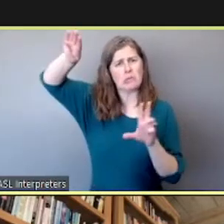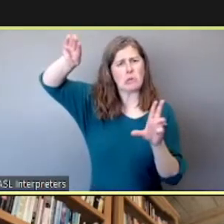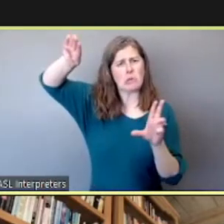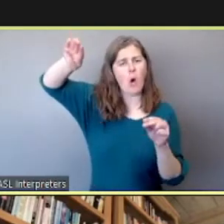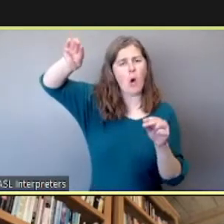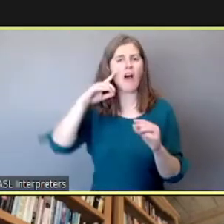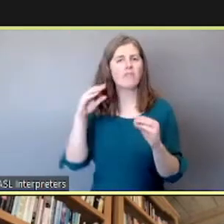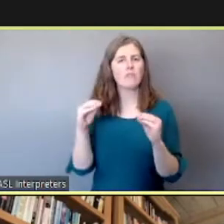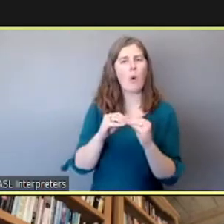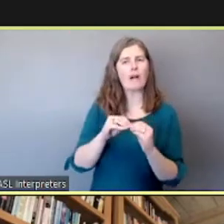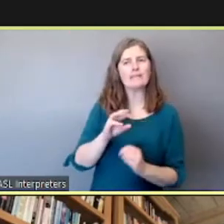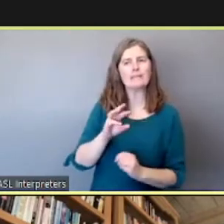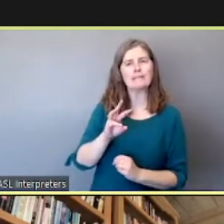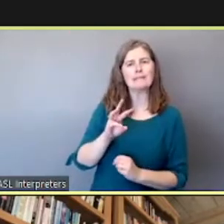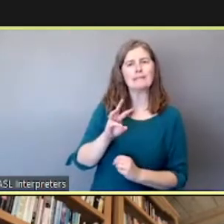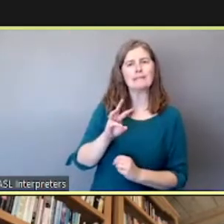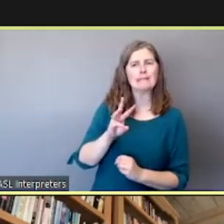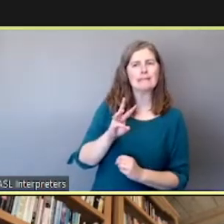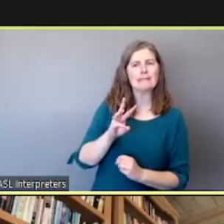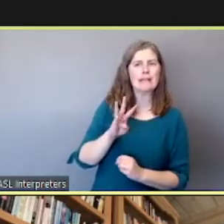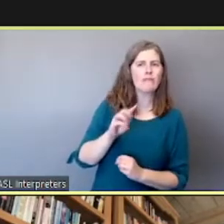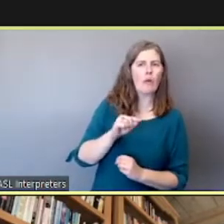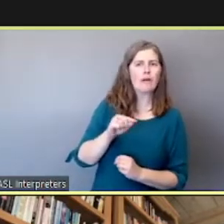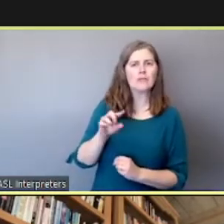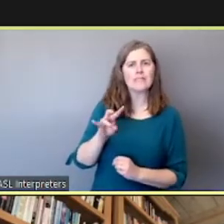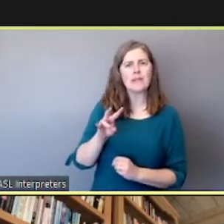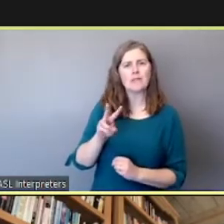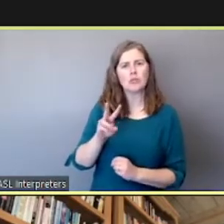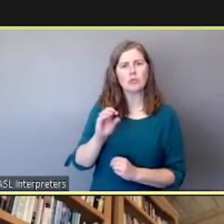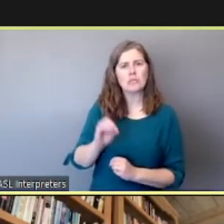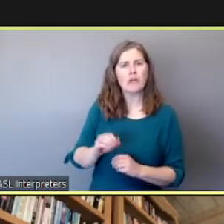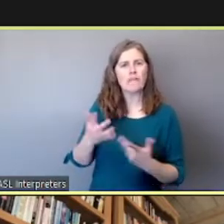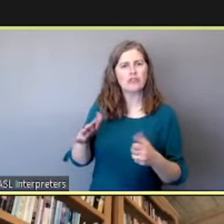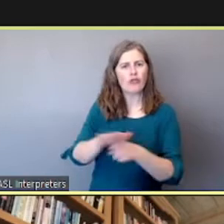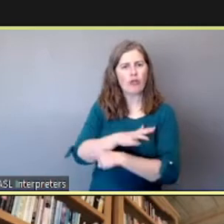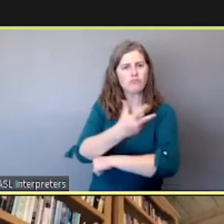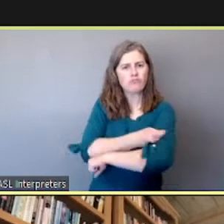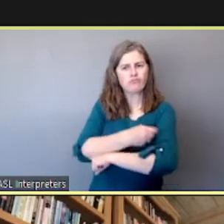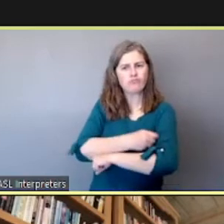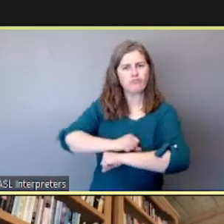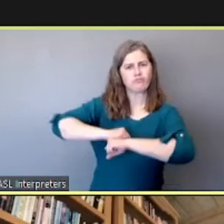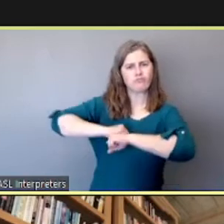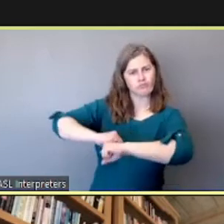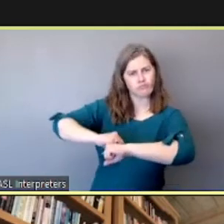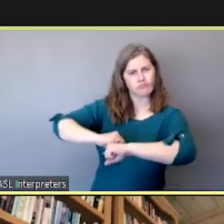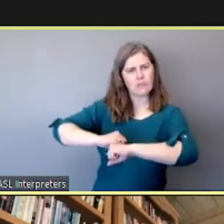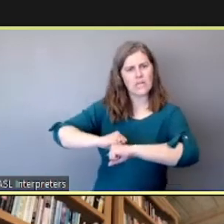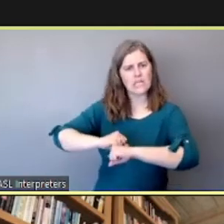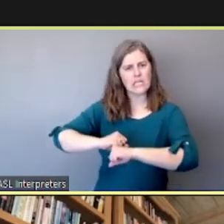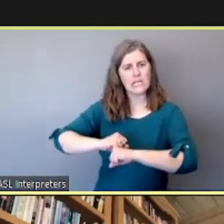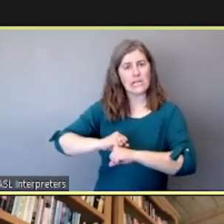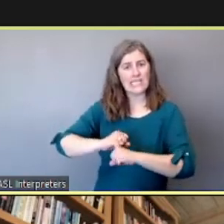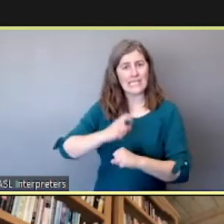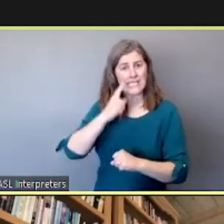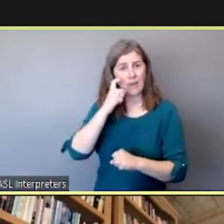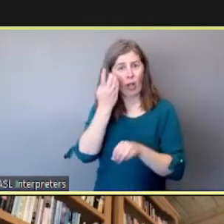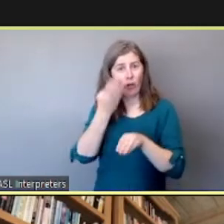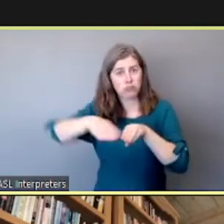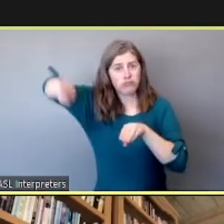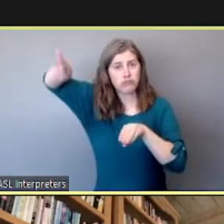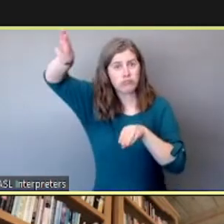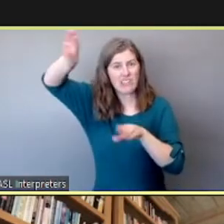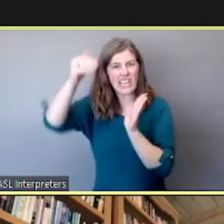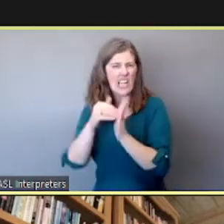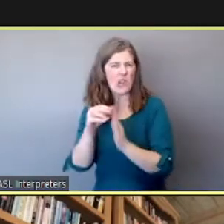have 64 to 72% of people with both or one shot or fully vaccinated or